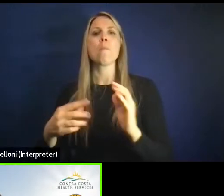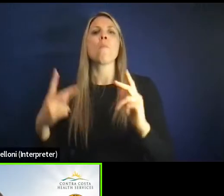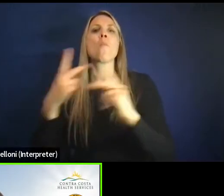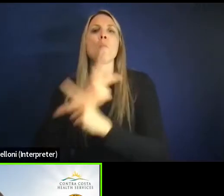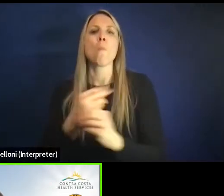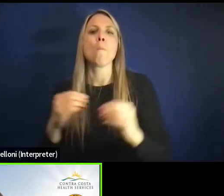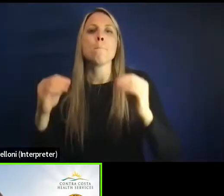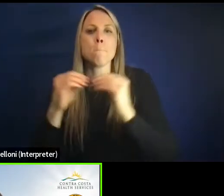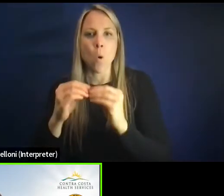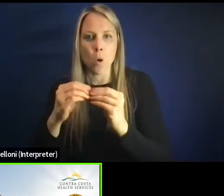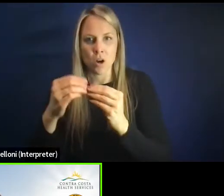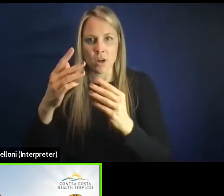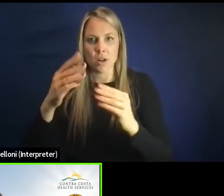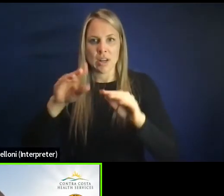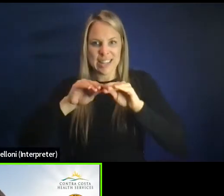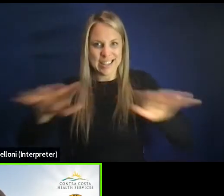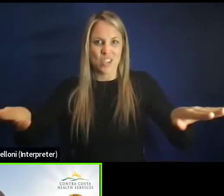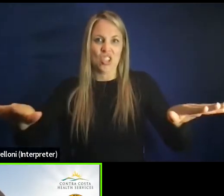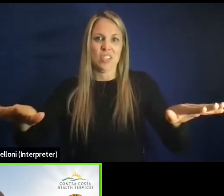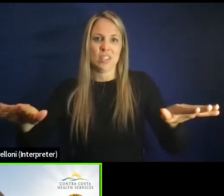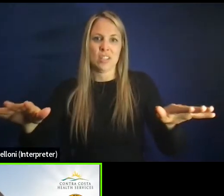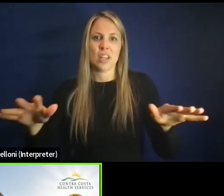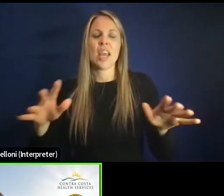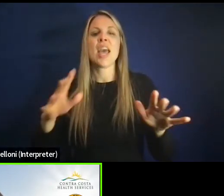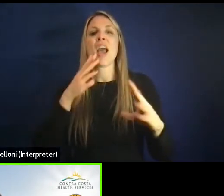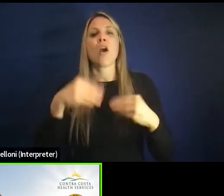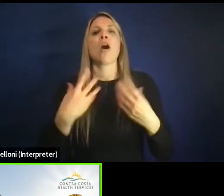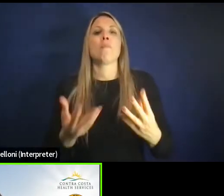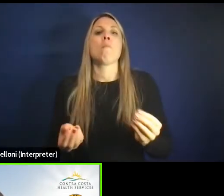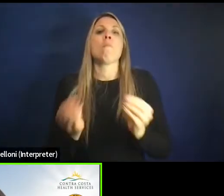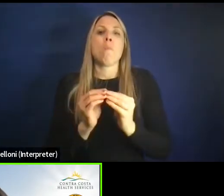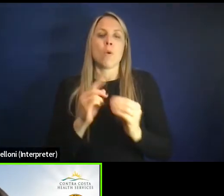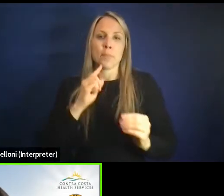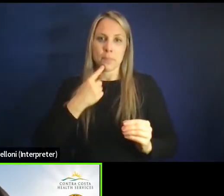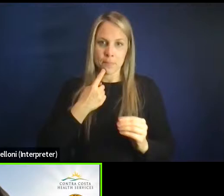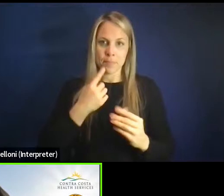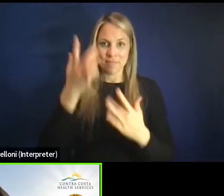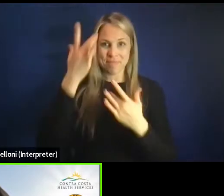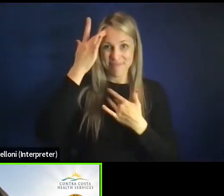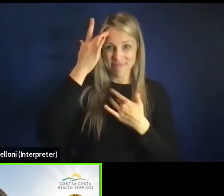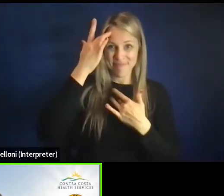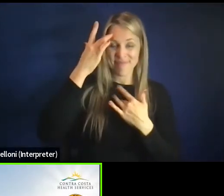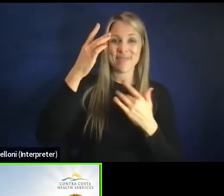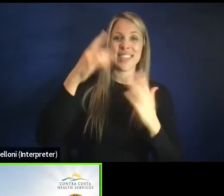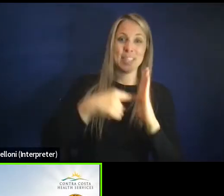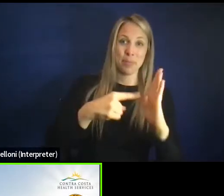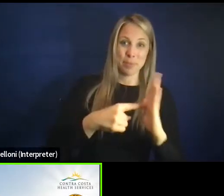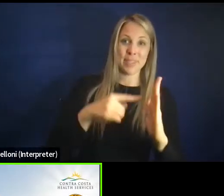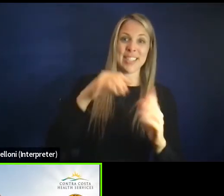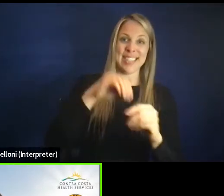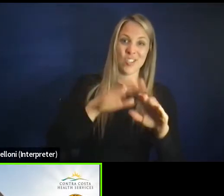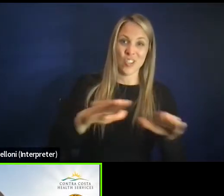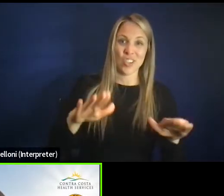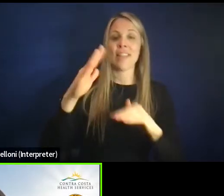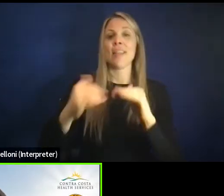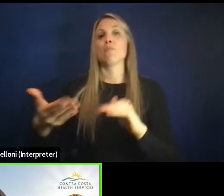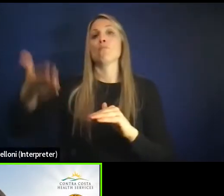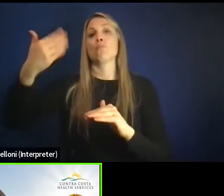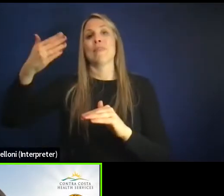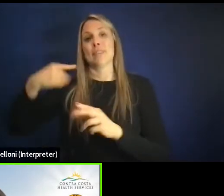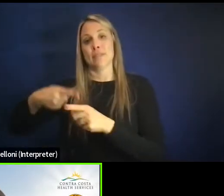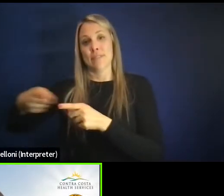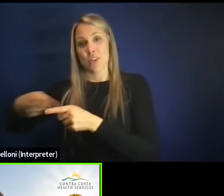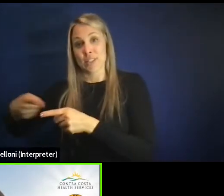and tended to produce more severe disease in kids than previous variants. We don't know how this variant